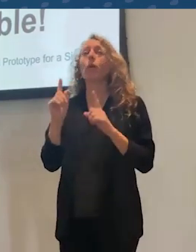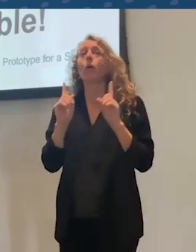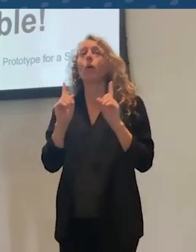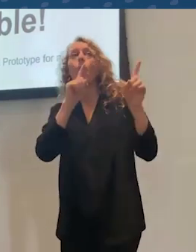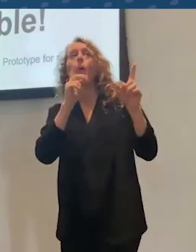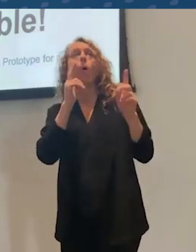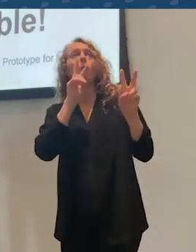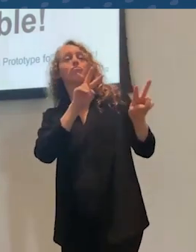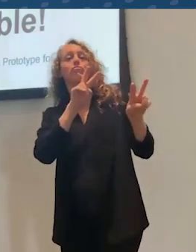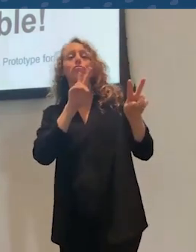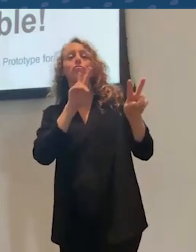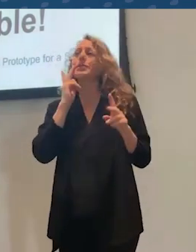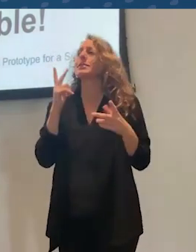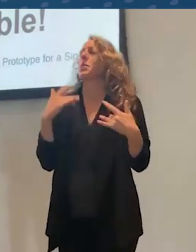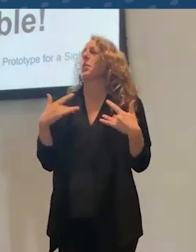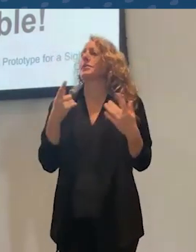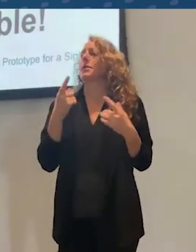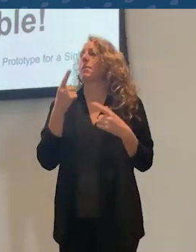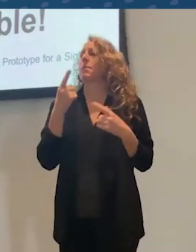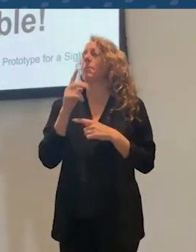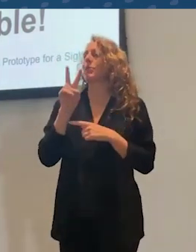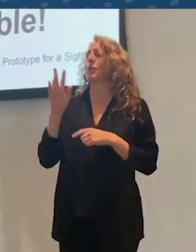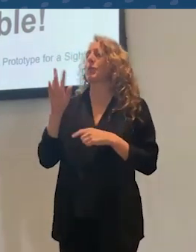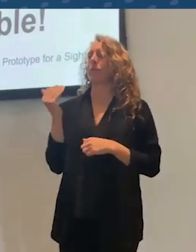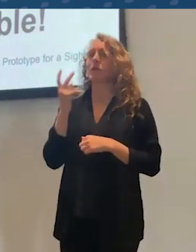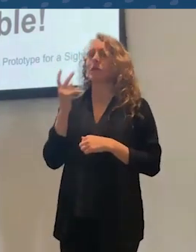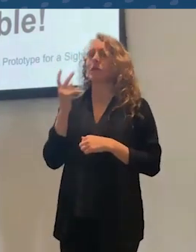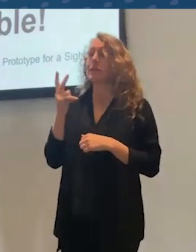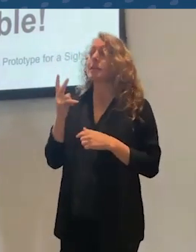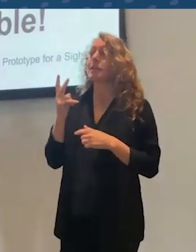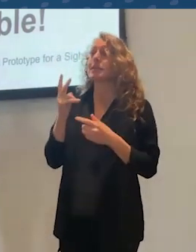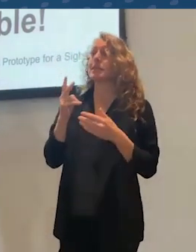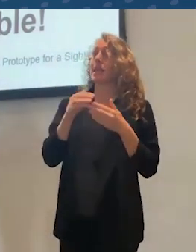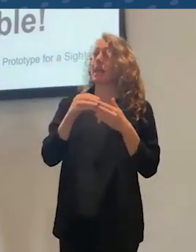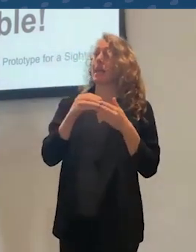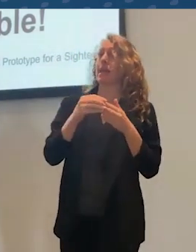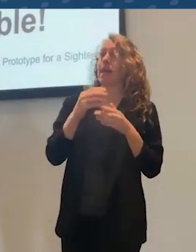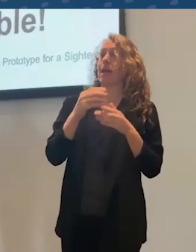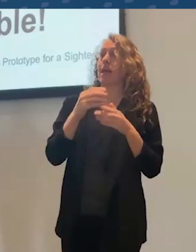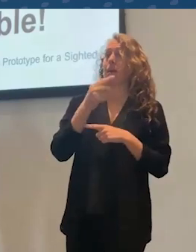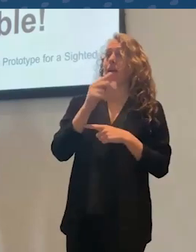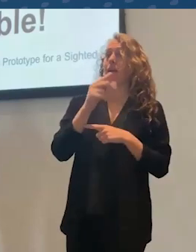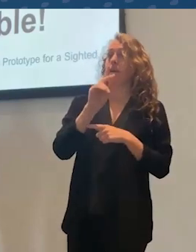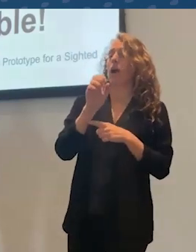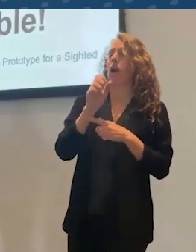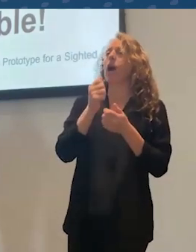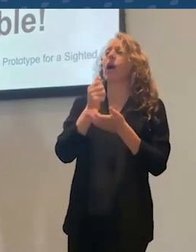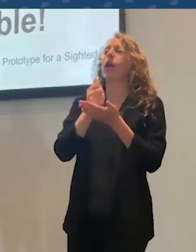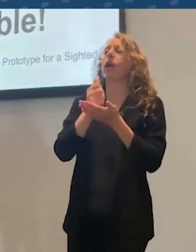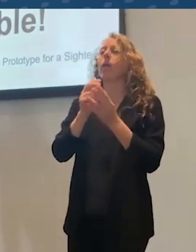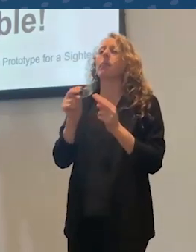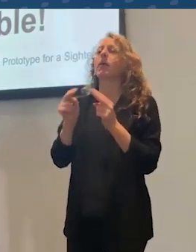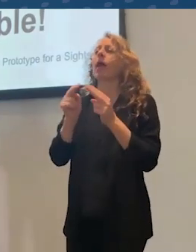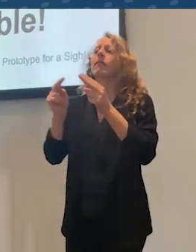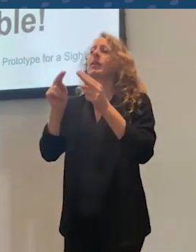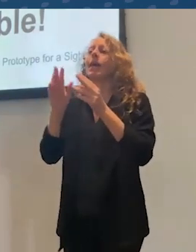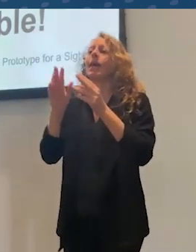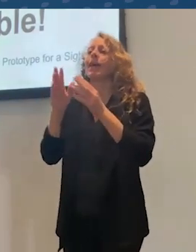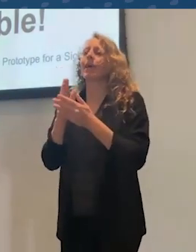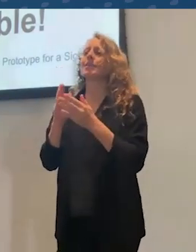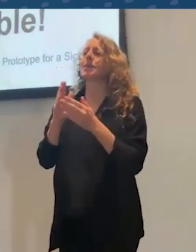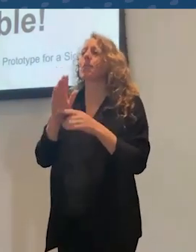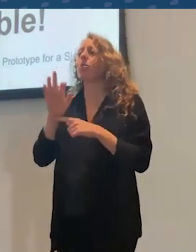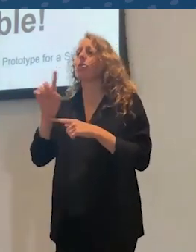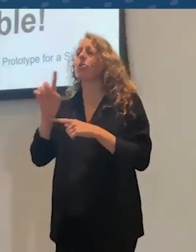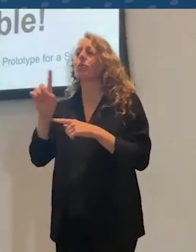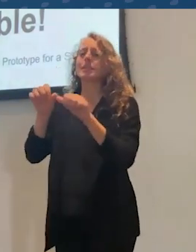up and check it out, and you'll be able to see how the guide can help navigate a small space full of these primitive 3D shapes, as well as how it responds